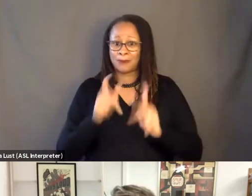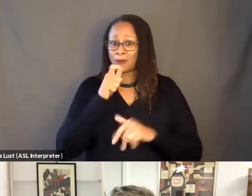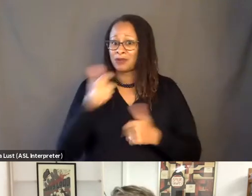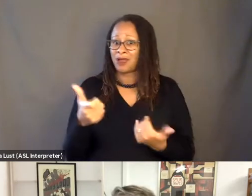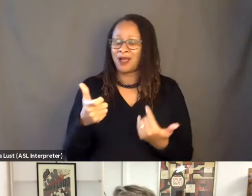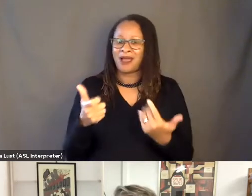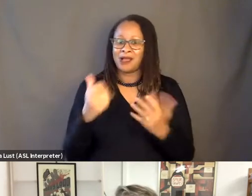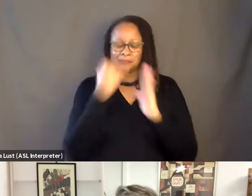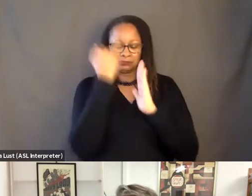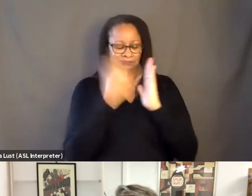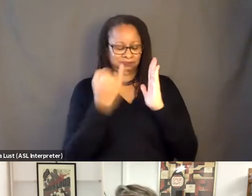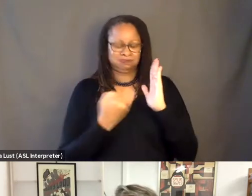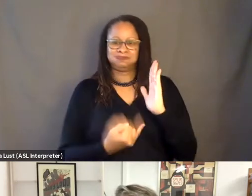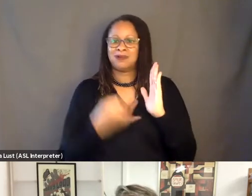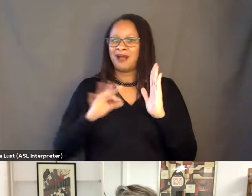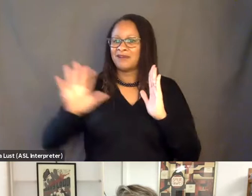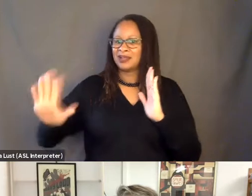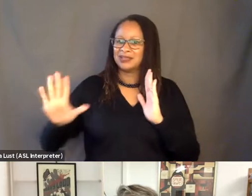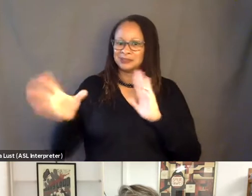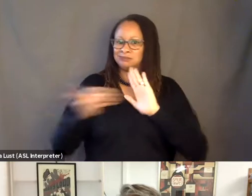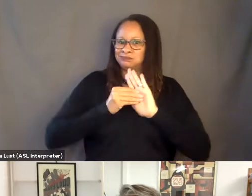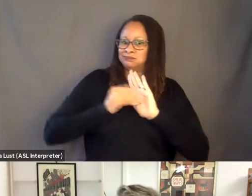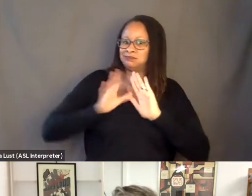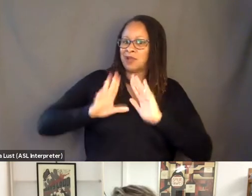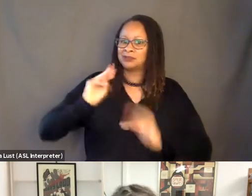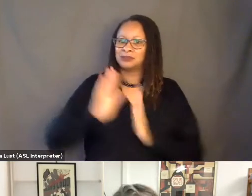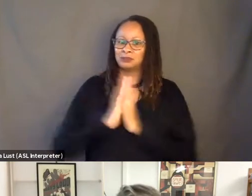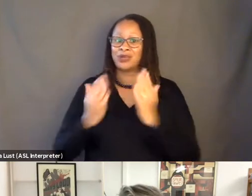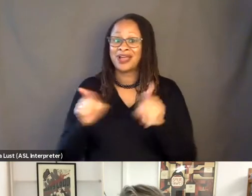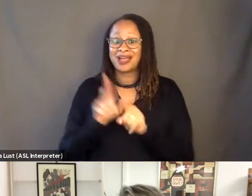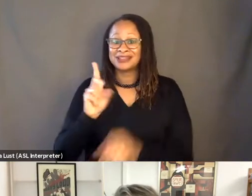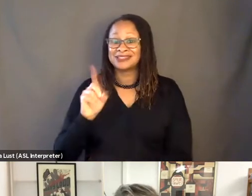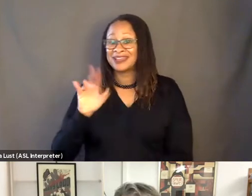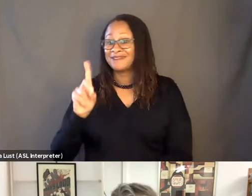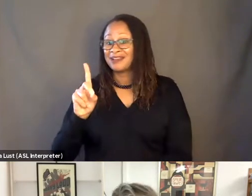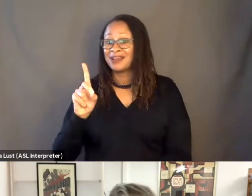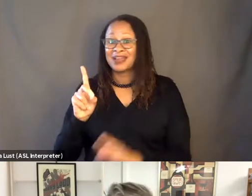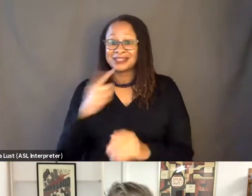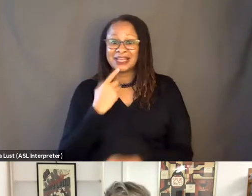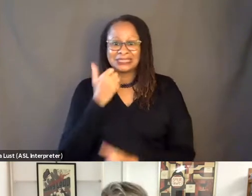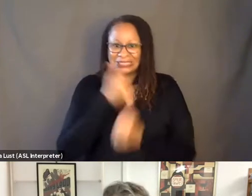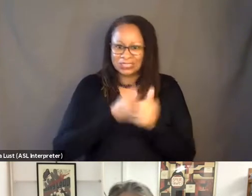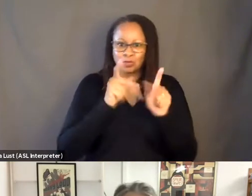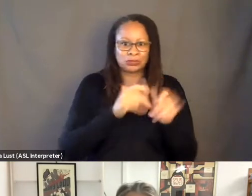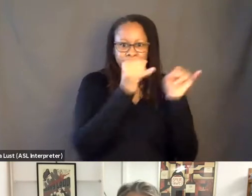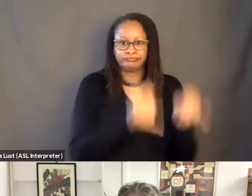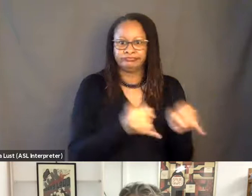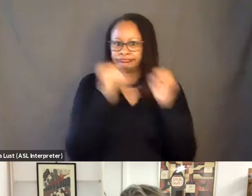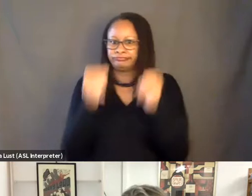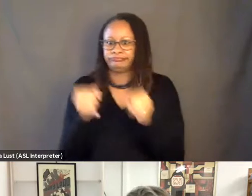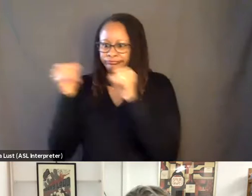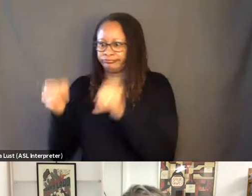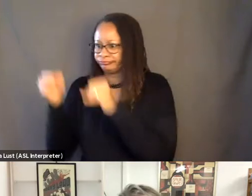kind of illustrations of Naoki's book? You know, because as David says, you know, each person has their own individuality, their own kind